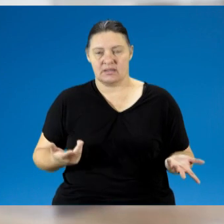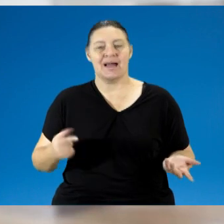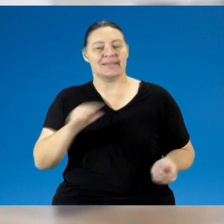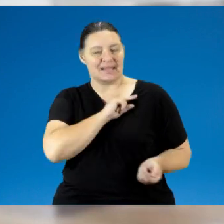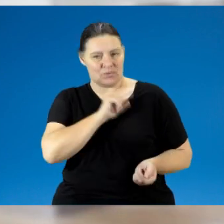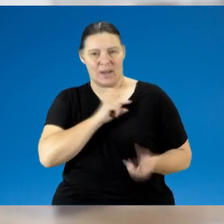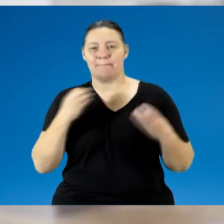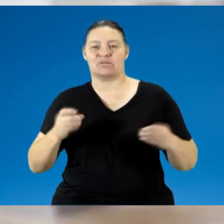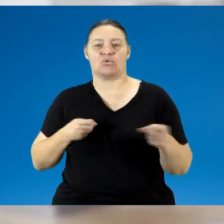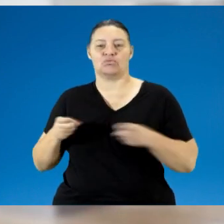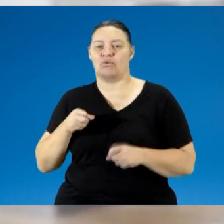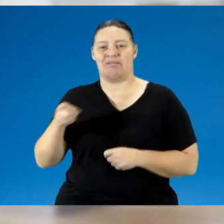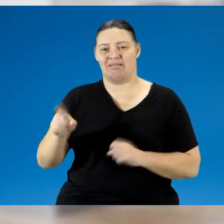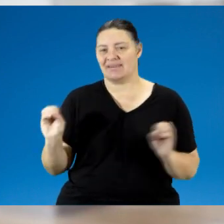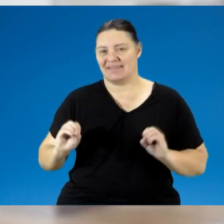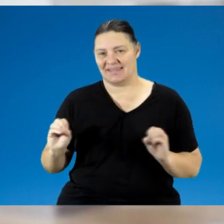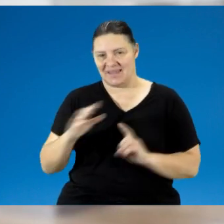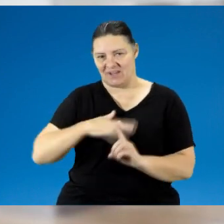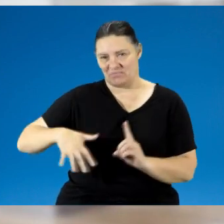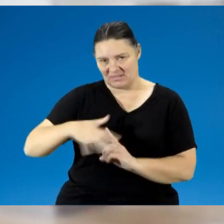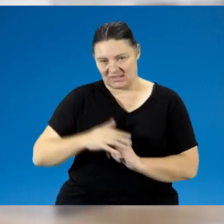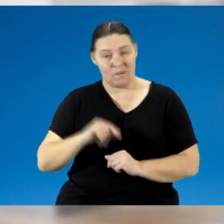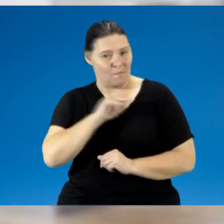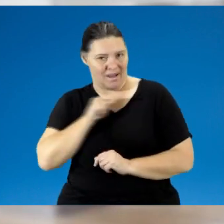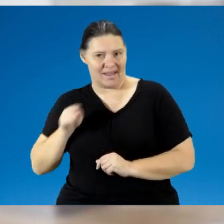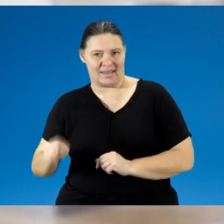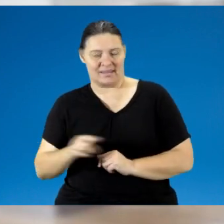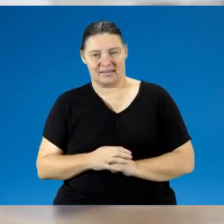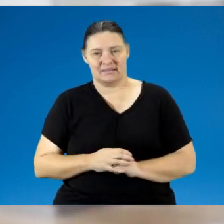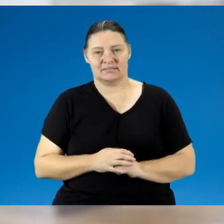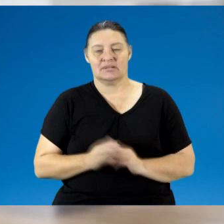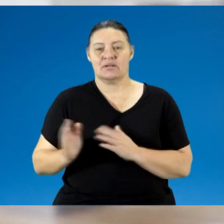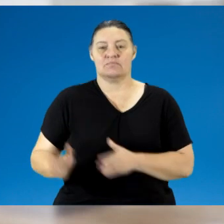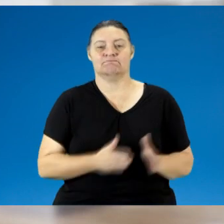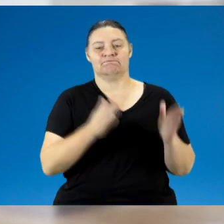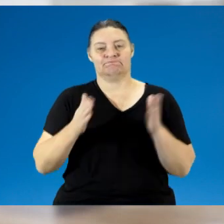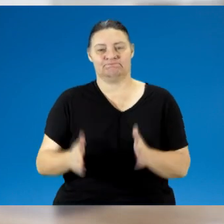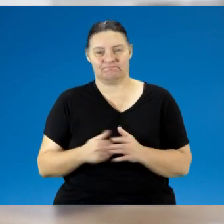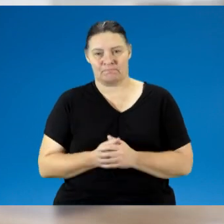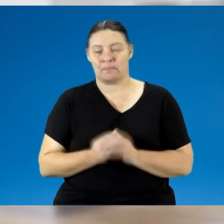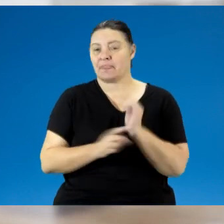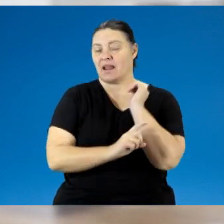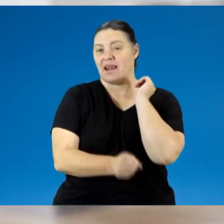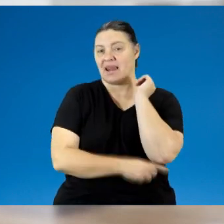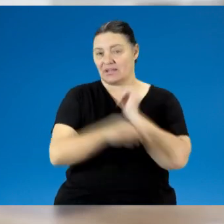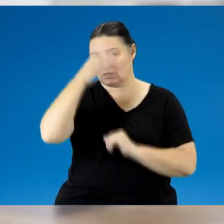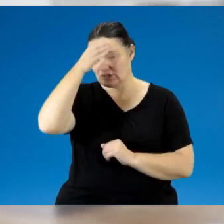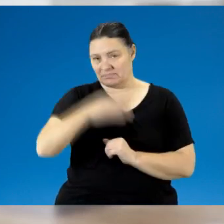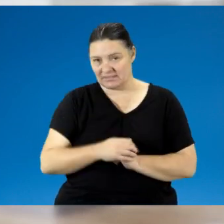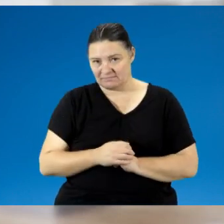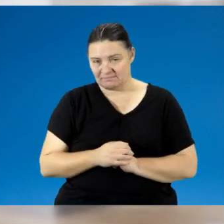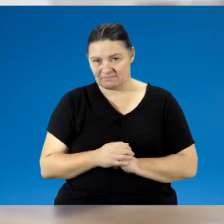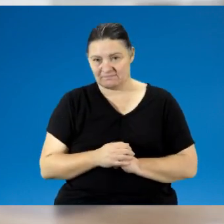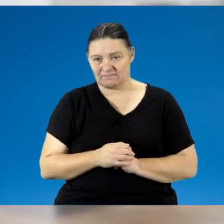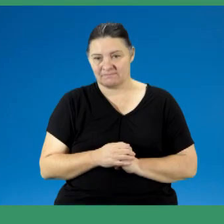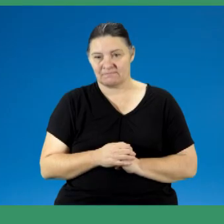see why we say that the business has no control over these environments. It's because of that. Now let's move on to our last